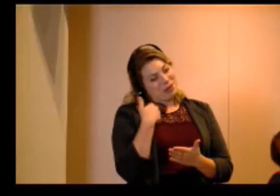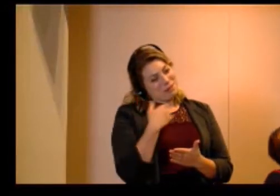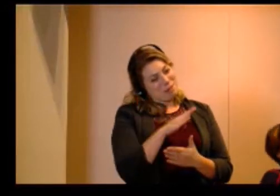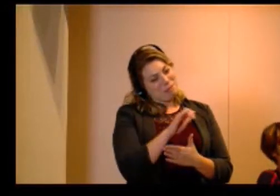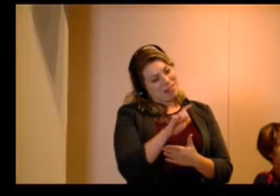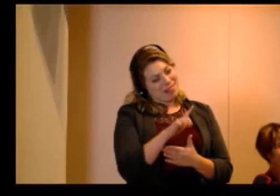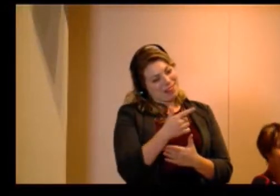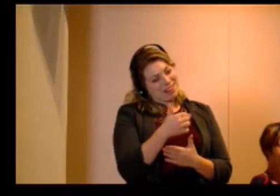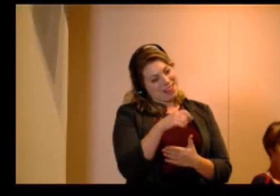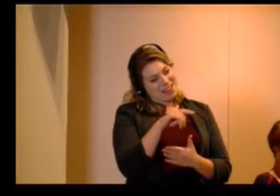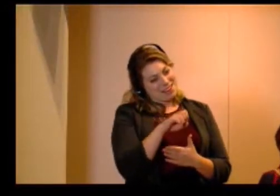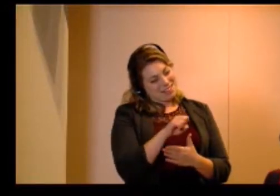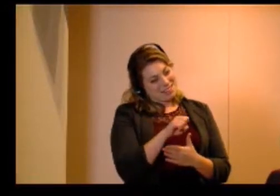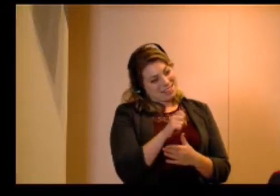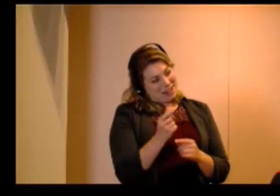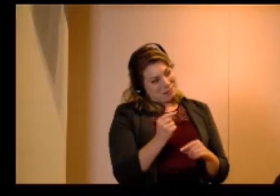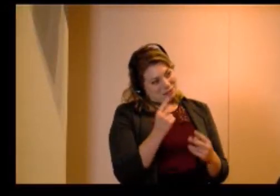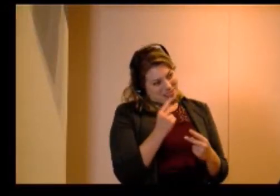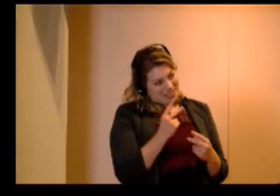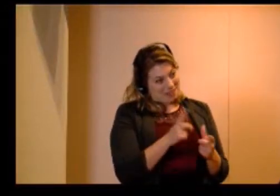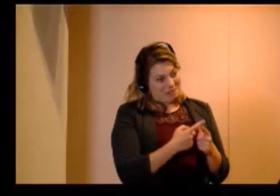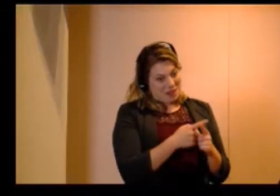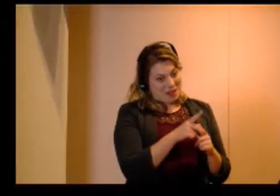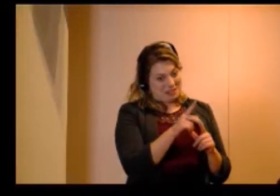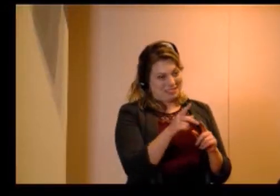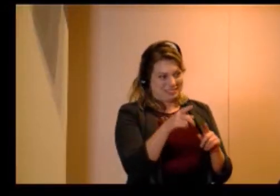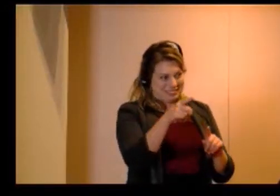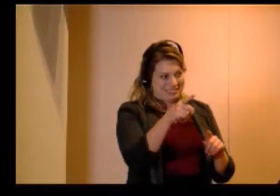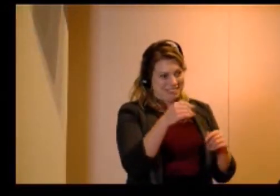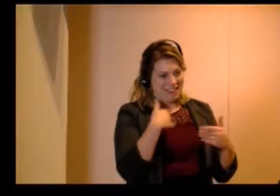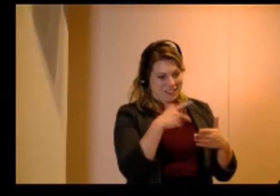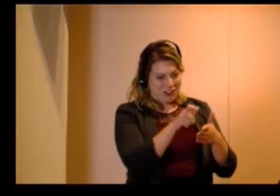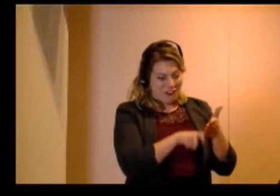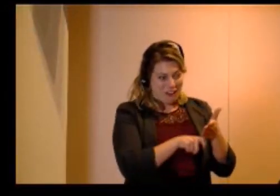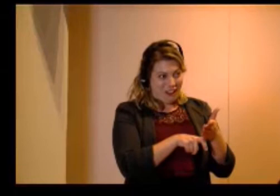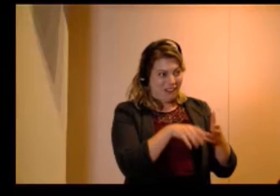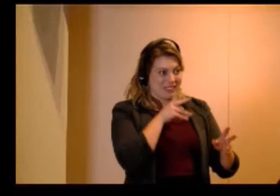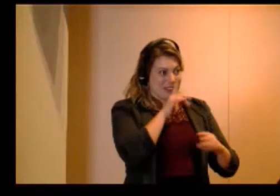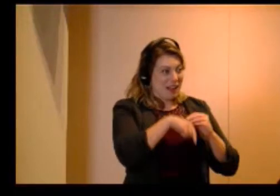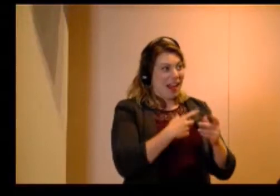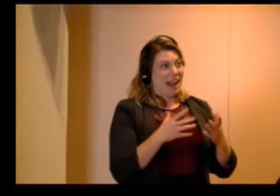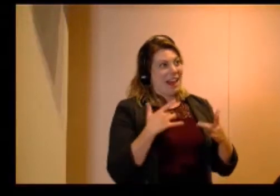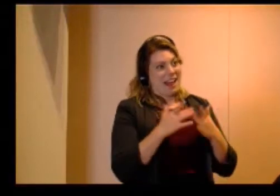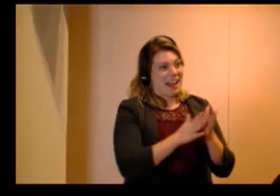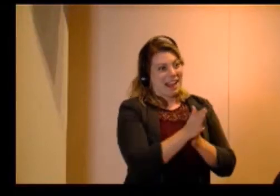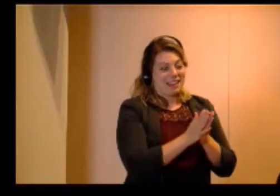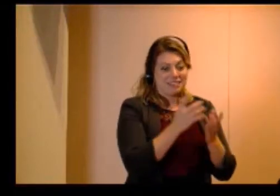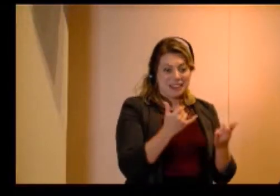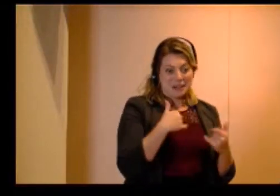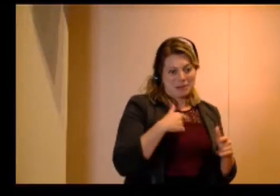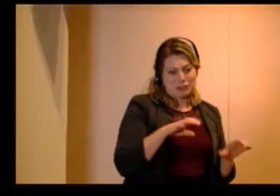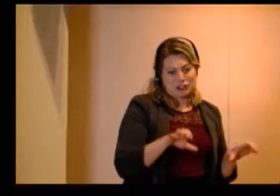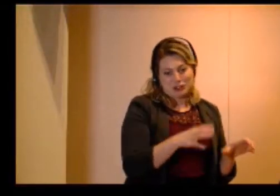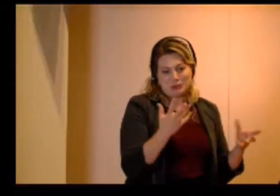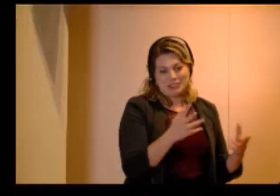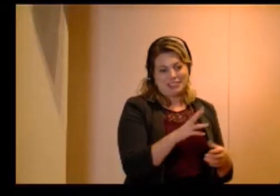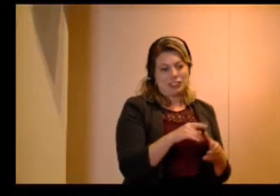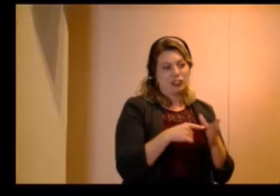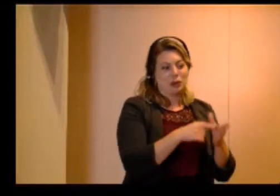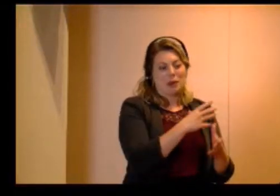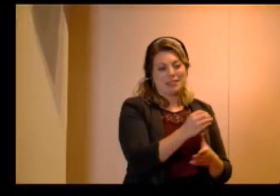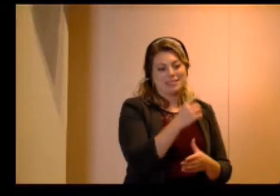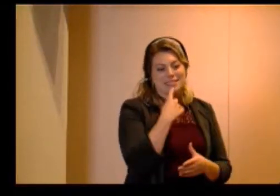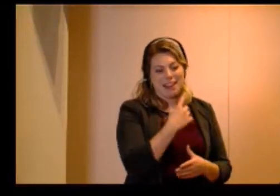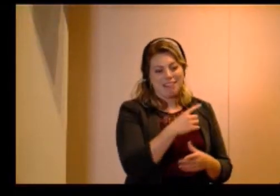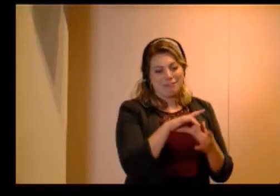visit, and then there's like an article about it, and everyone's excited, and now all I'm doing is going and doing a show and tell in VR. But I think